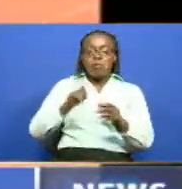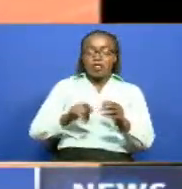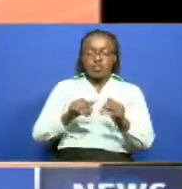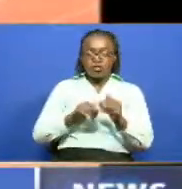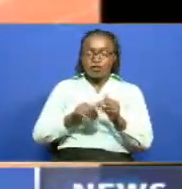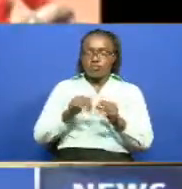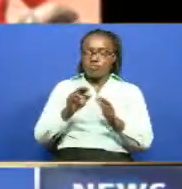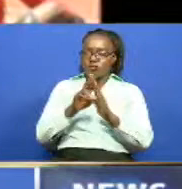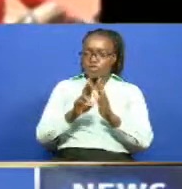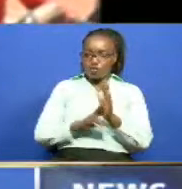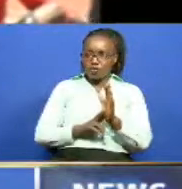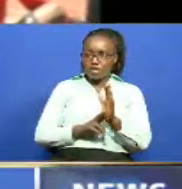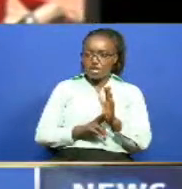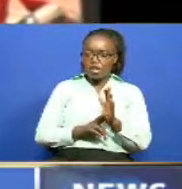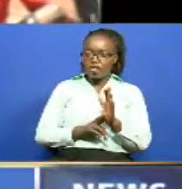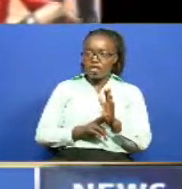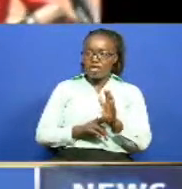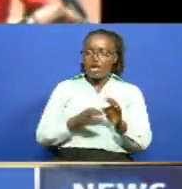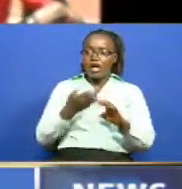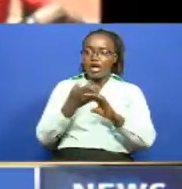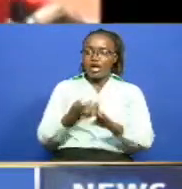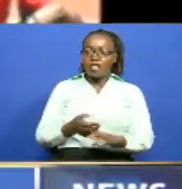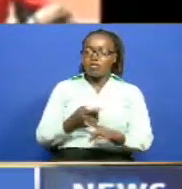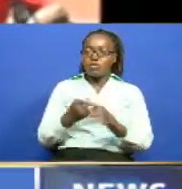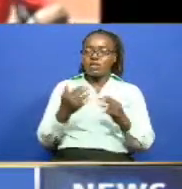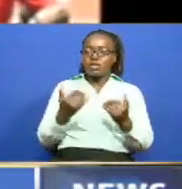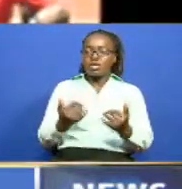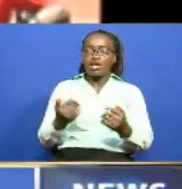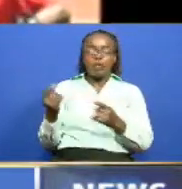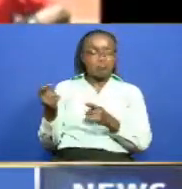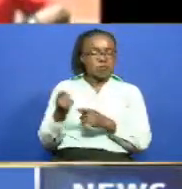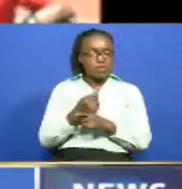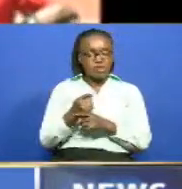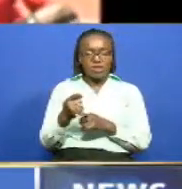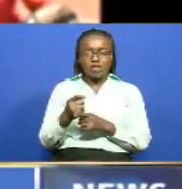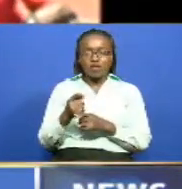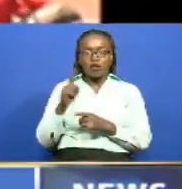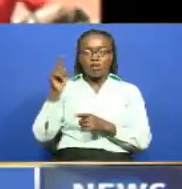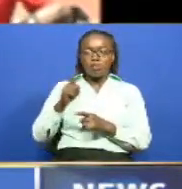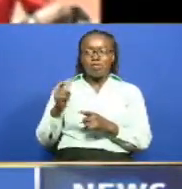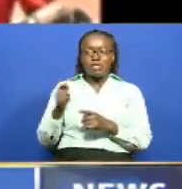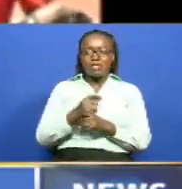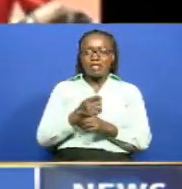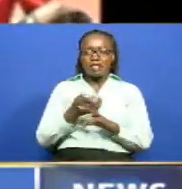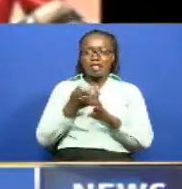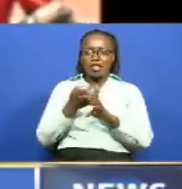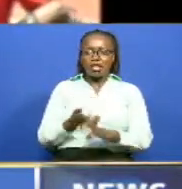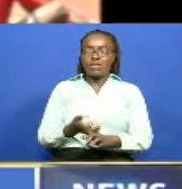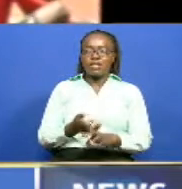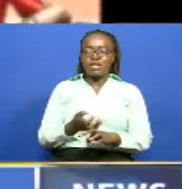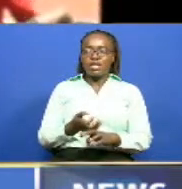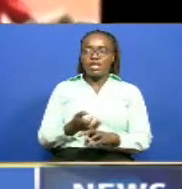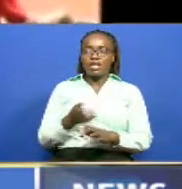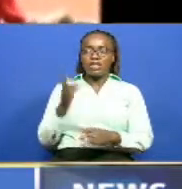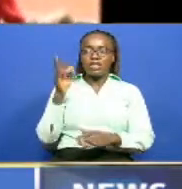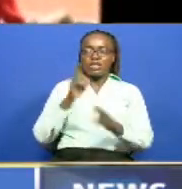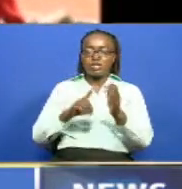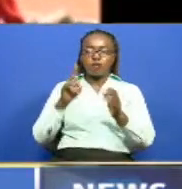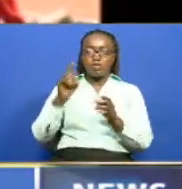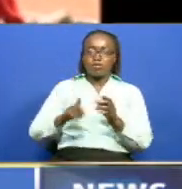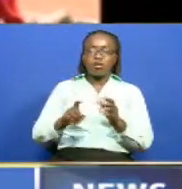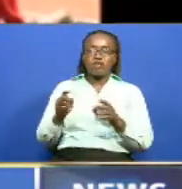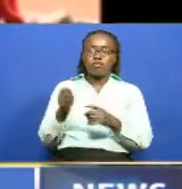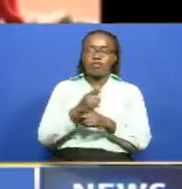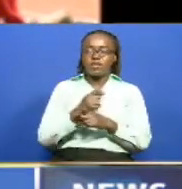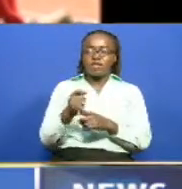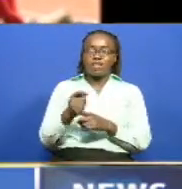mental edge. It's very hard, but now I'm just training. You must be trained hard, and you must be disciplined for training. You must be